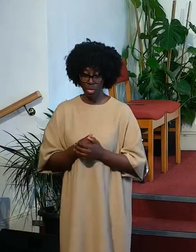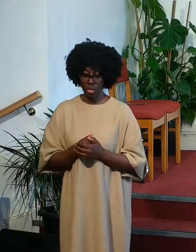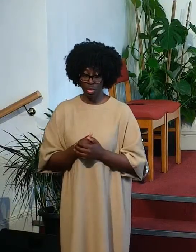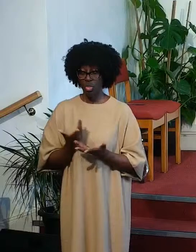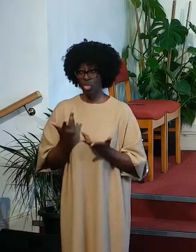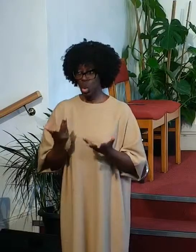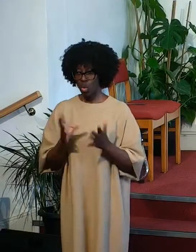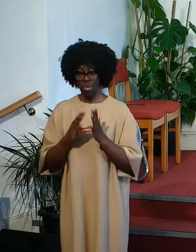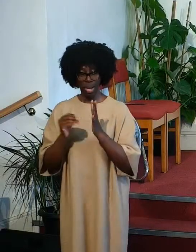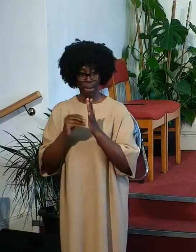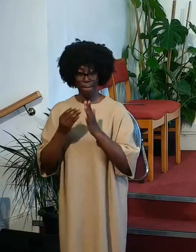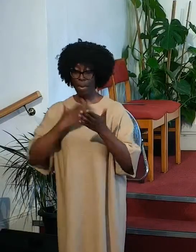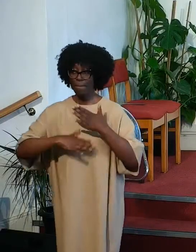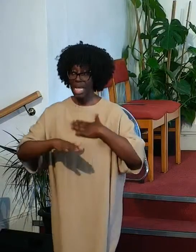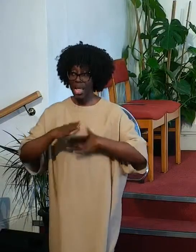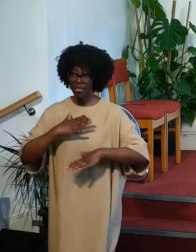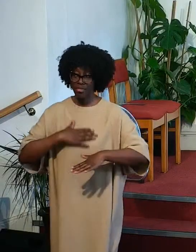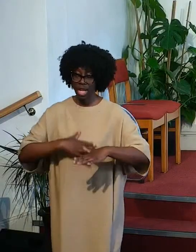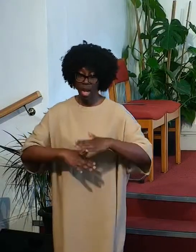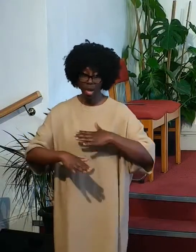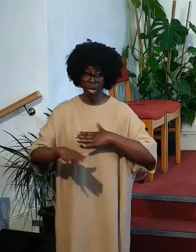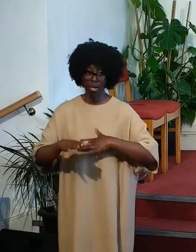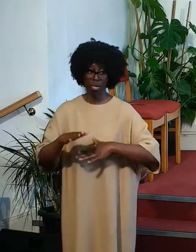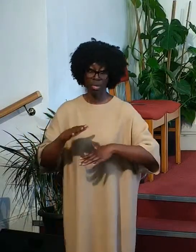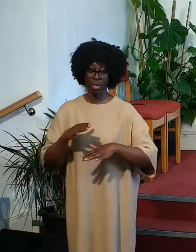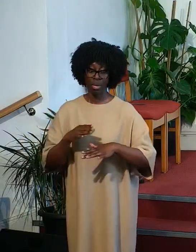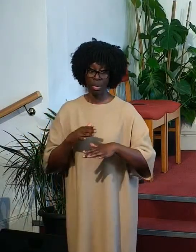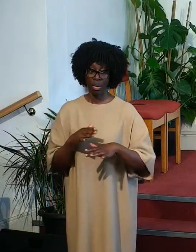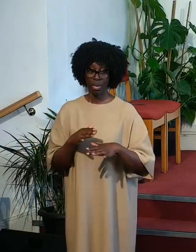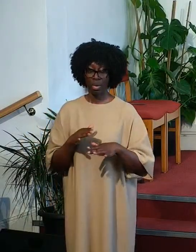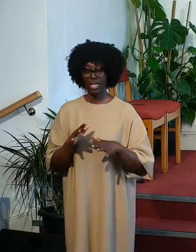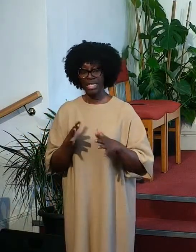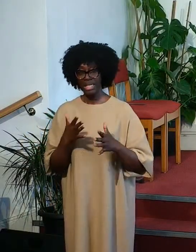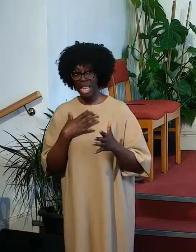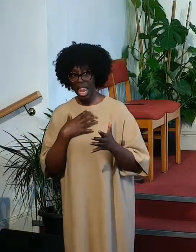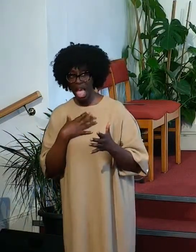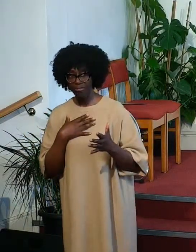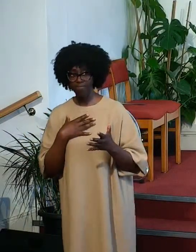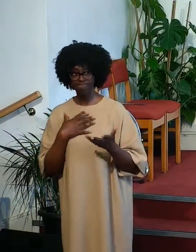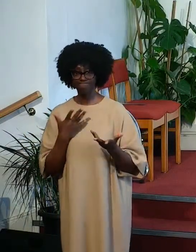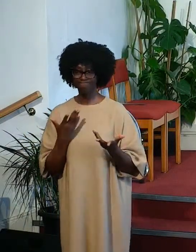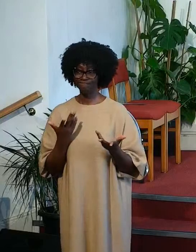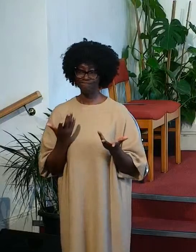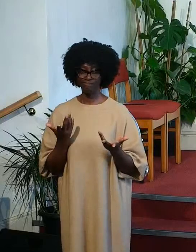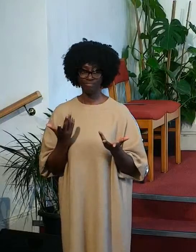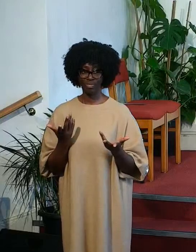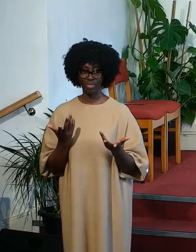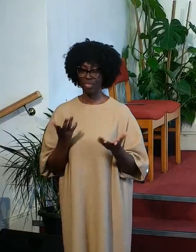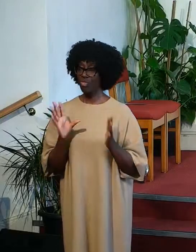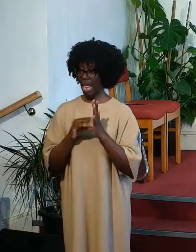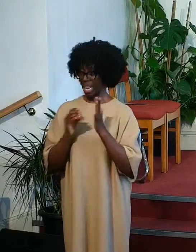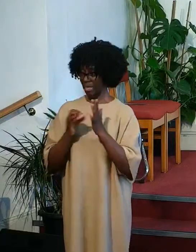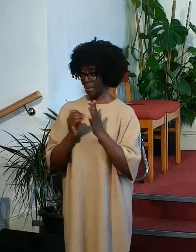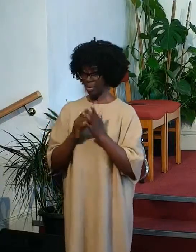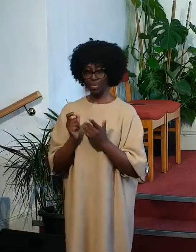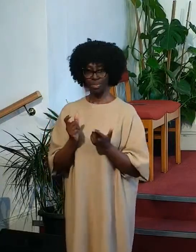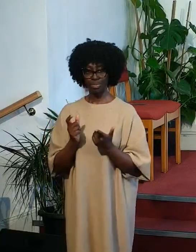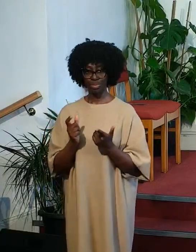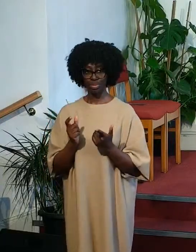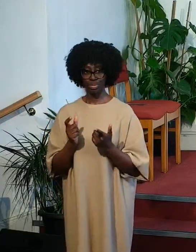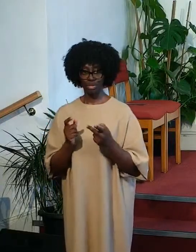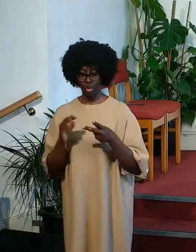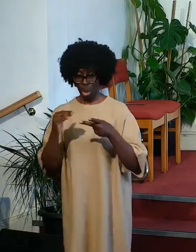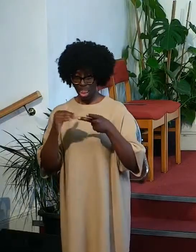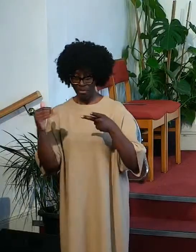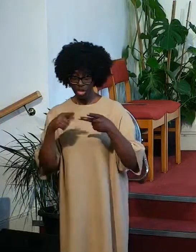the behavior is very kind of dismissive. So, for example, you're talking to someone on a level 2